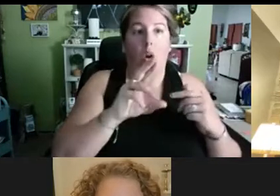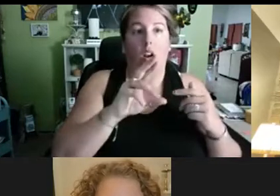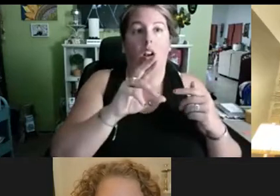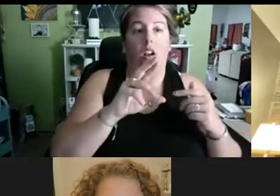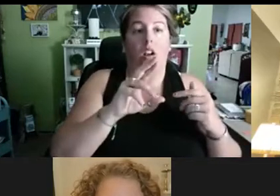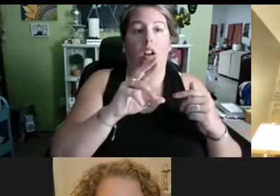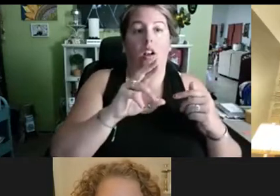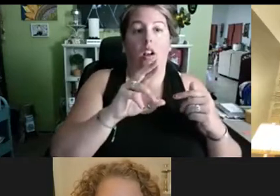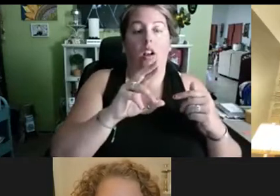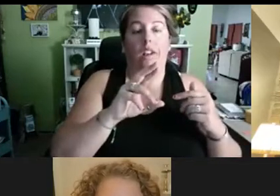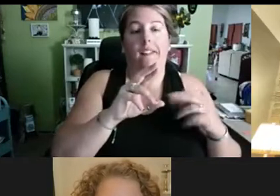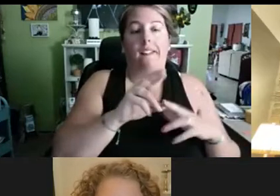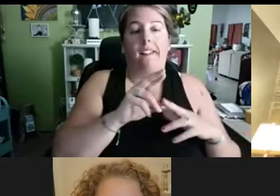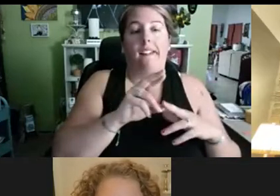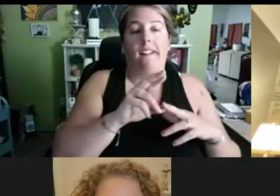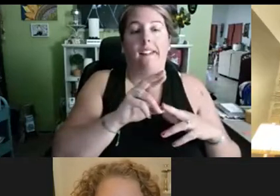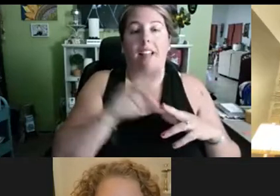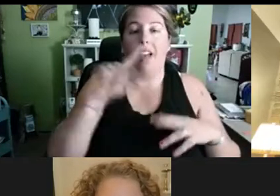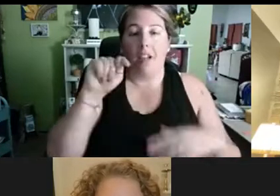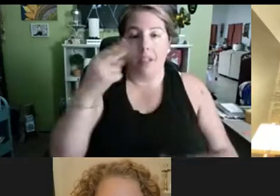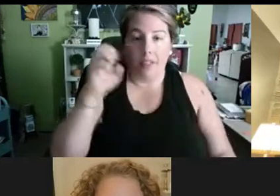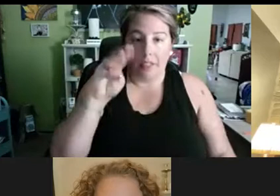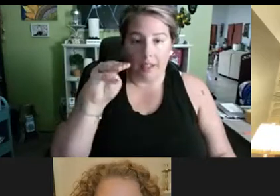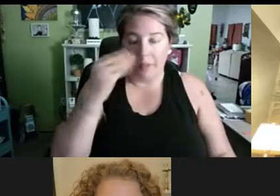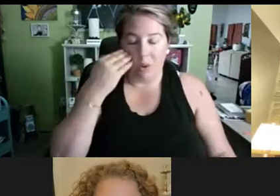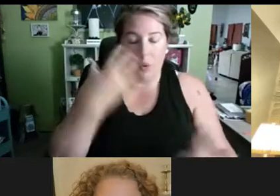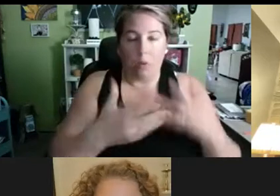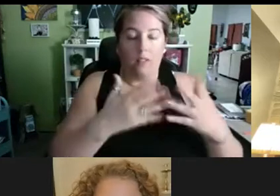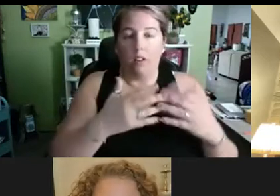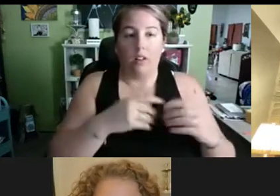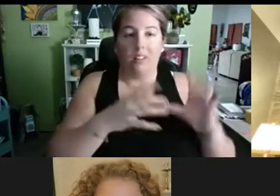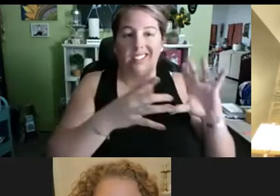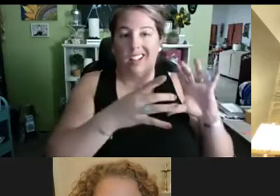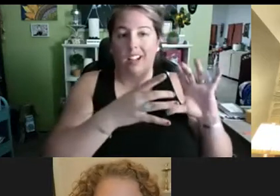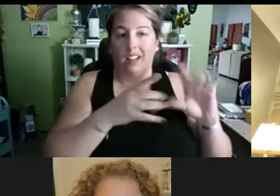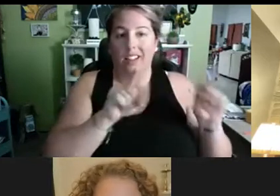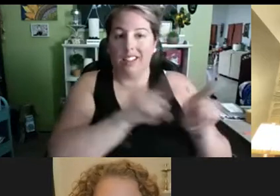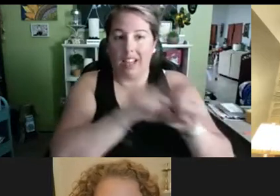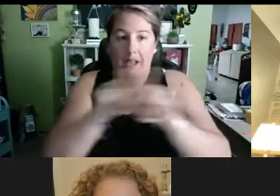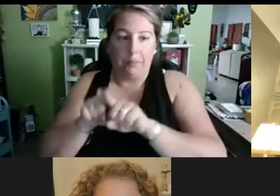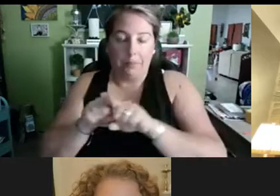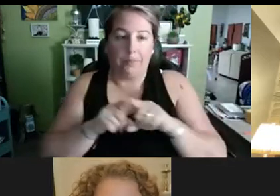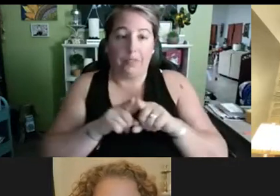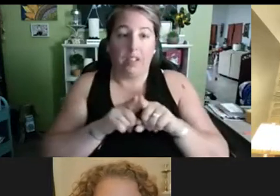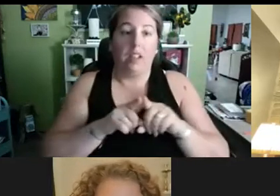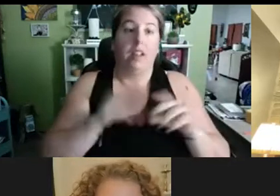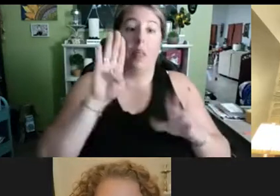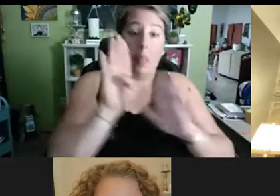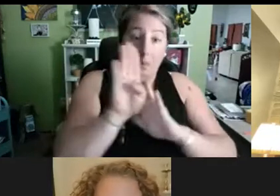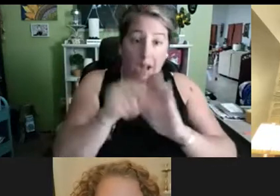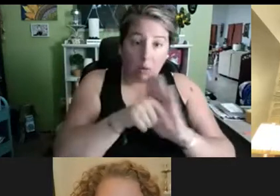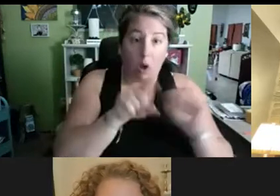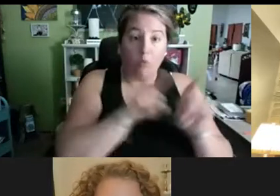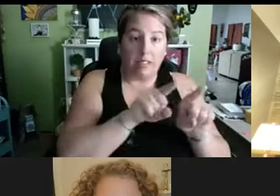then I can just continuously do that with all my weekly updates. Keep the background the same, keep it